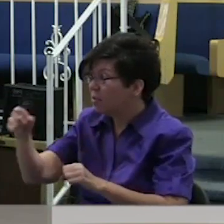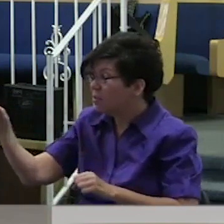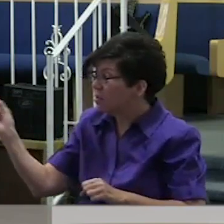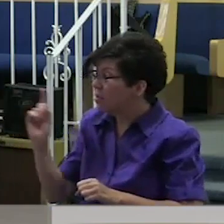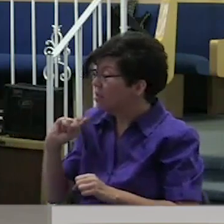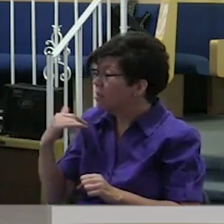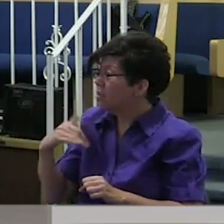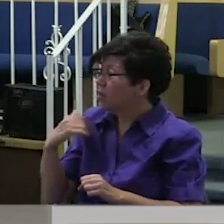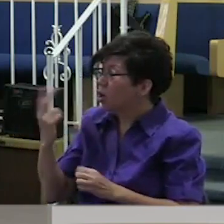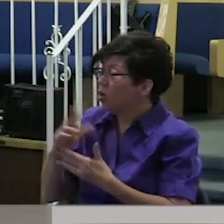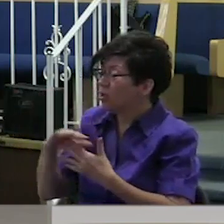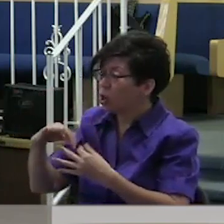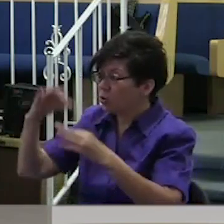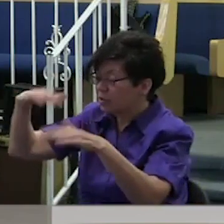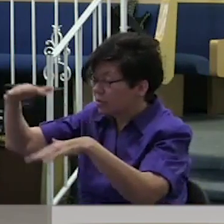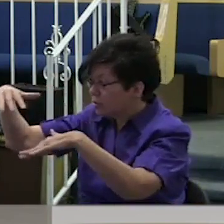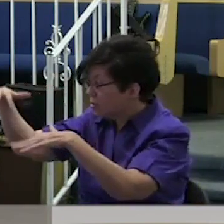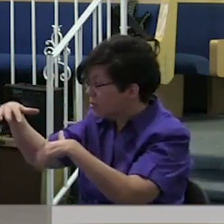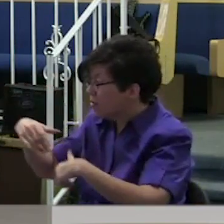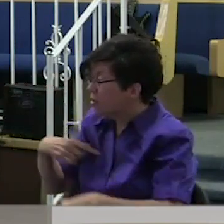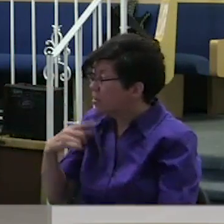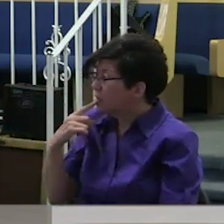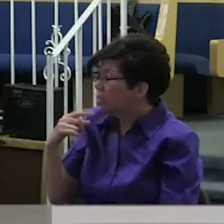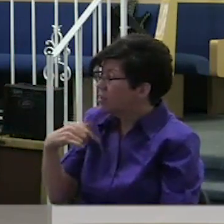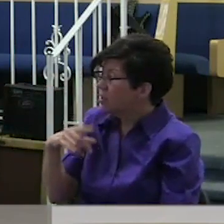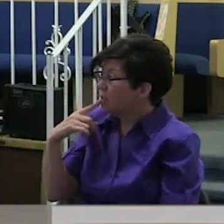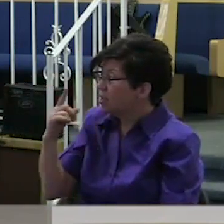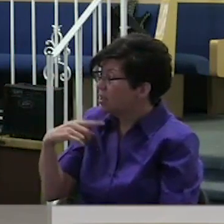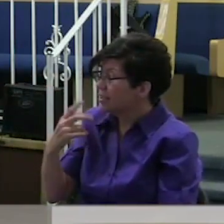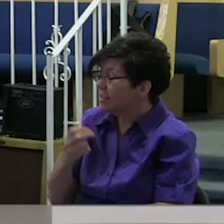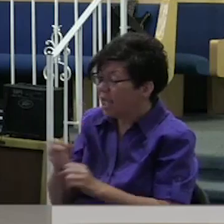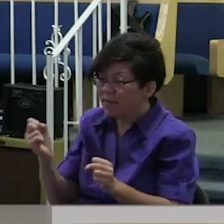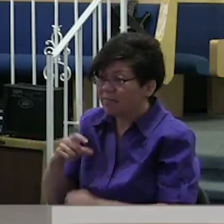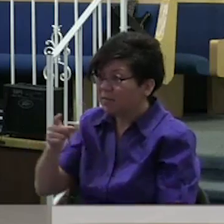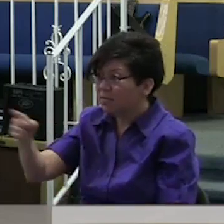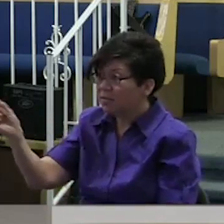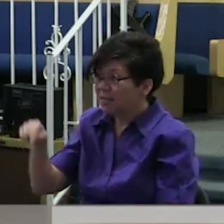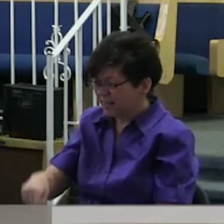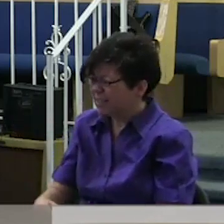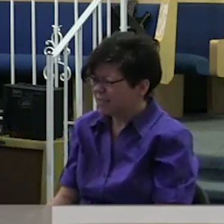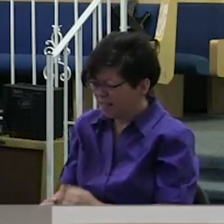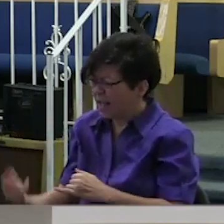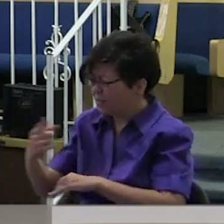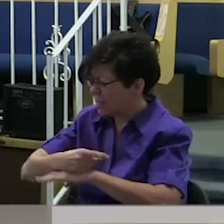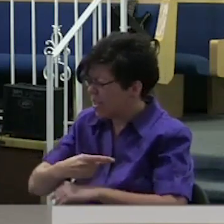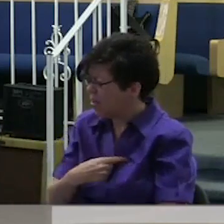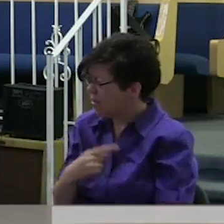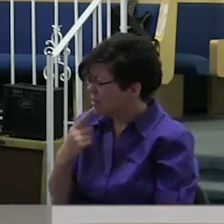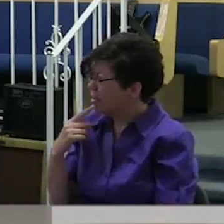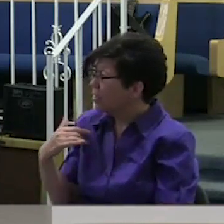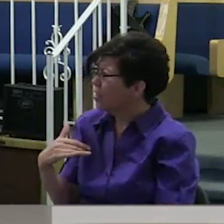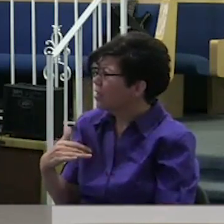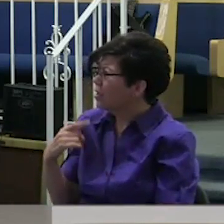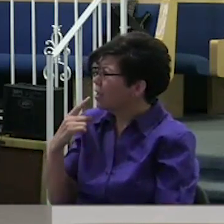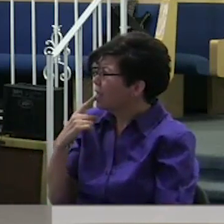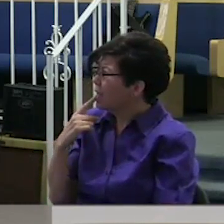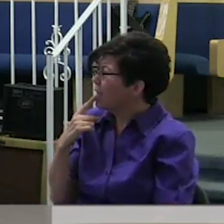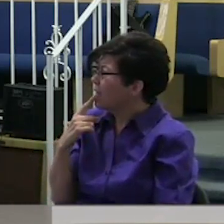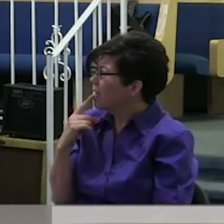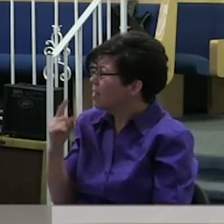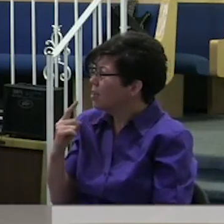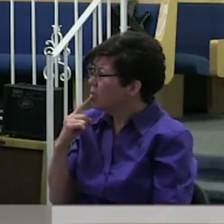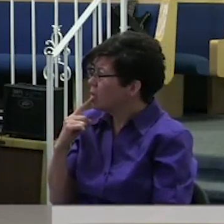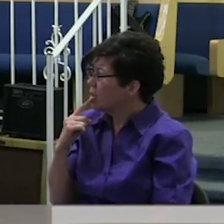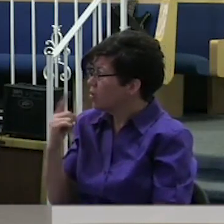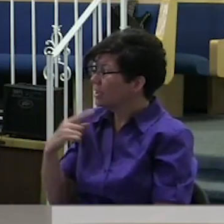full of the Holy Ghost. That's telling me right now we still in the last day. Oh, it ain't too late. You still